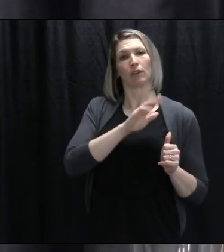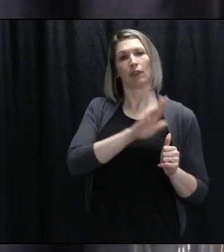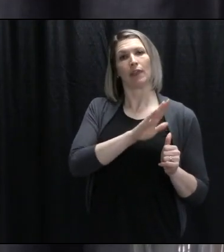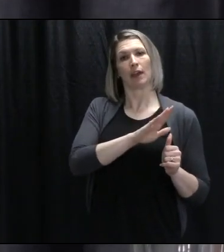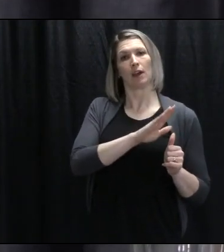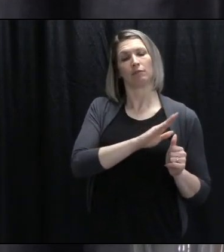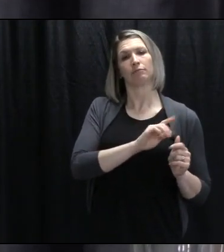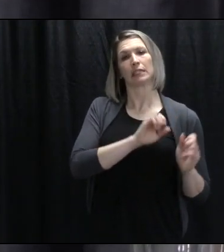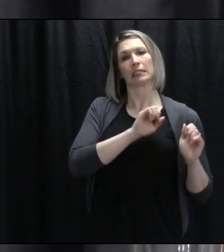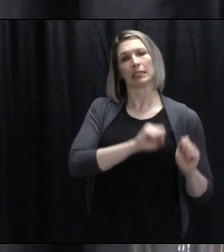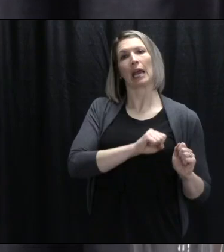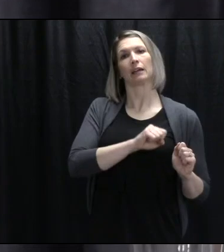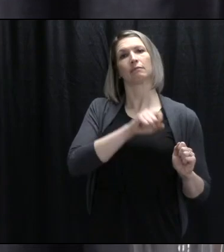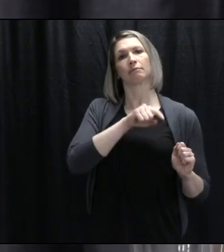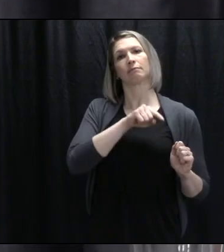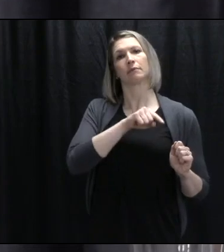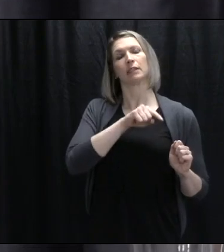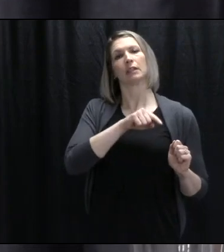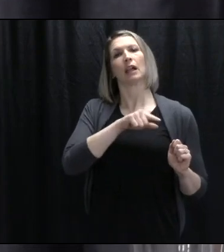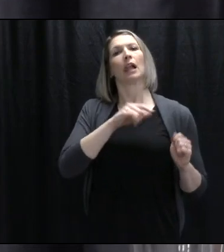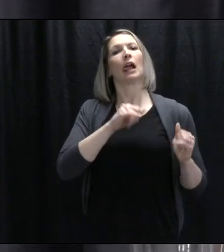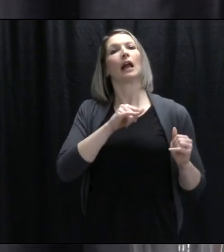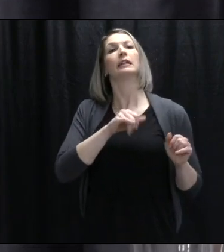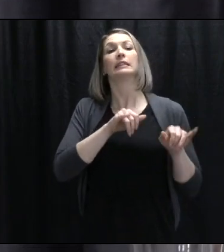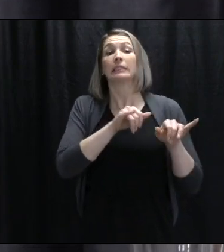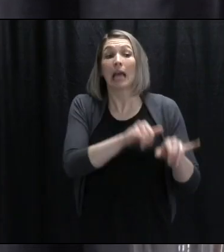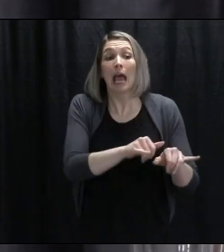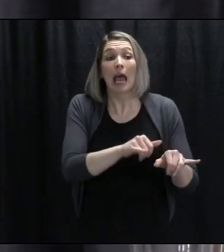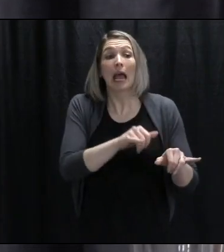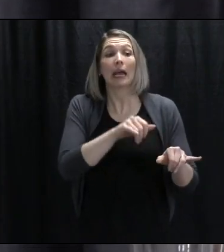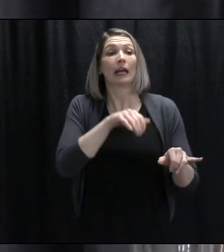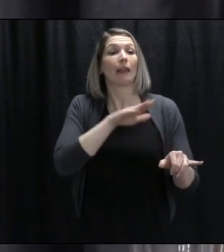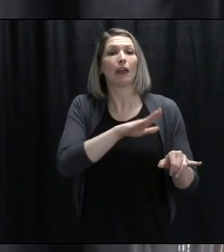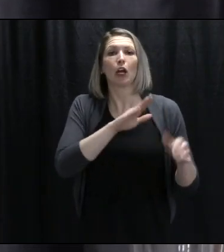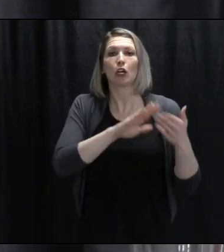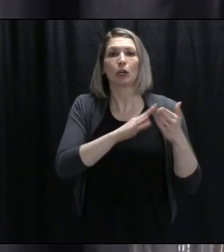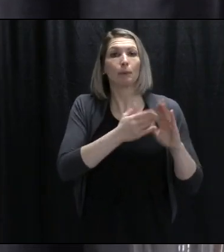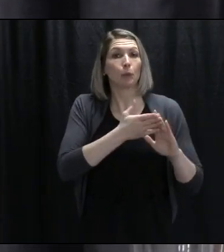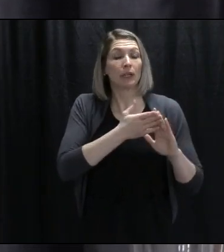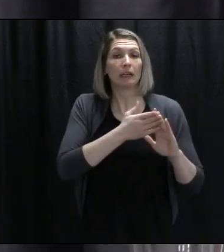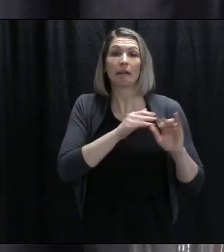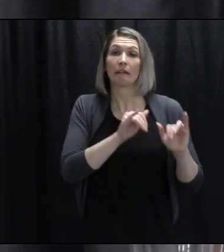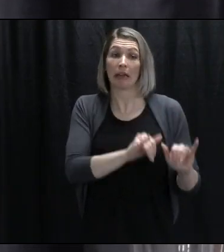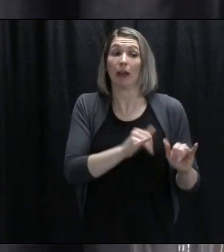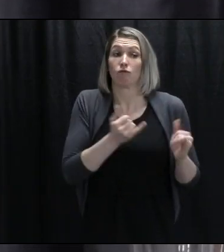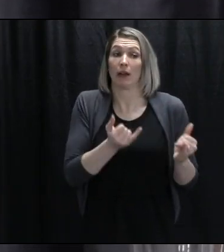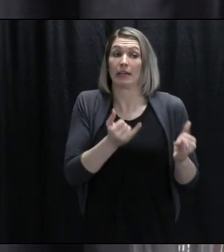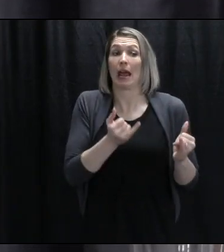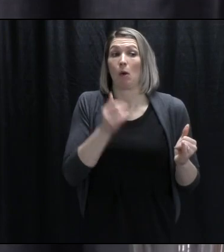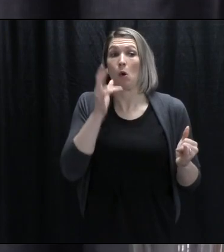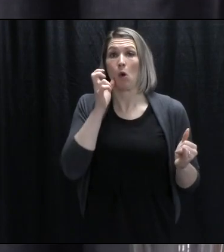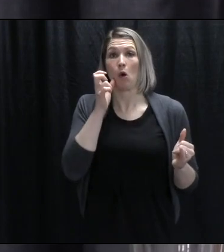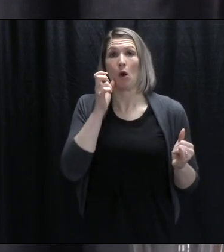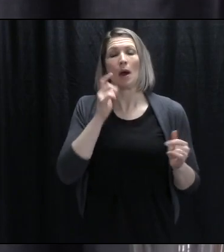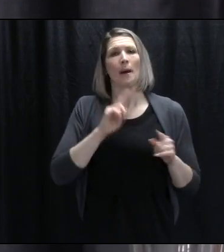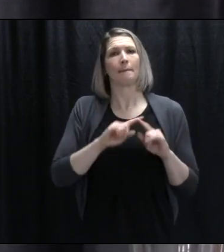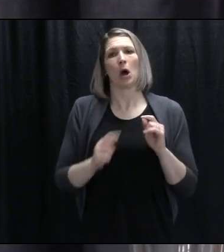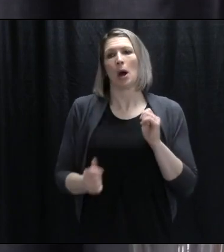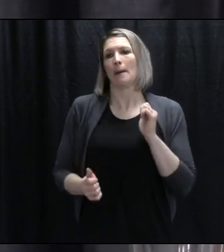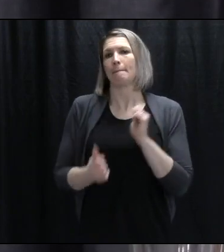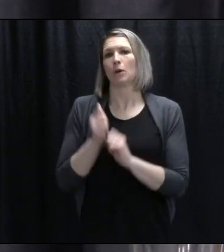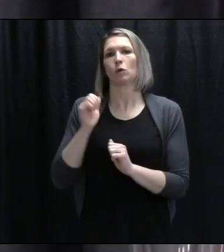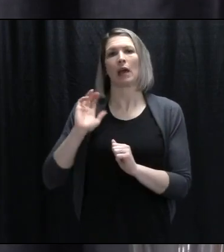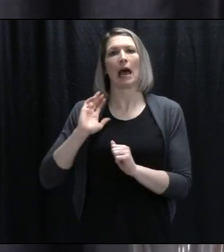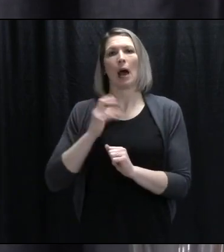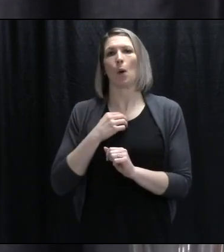the individual concerned is well enough to be managed in the community. And related to the previous question, the bulk of our positive